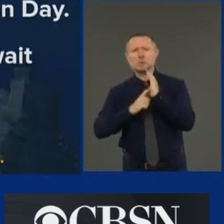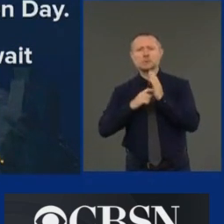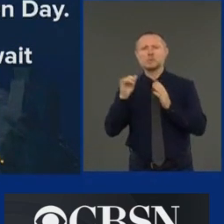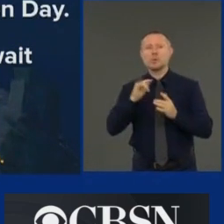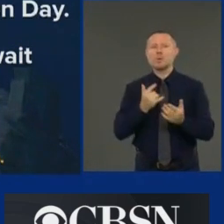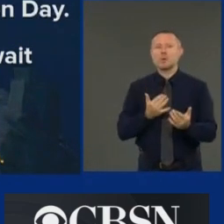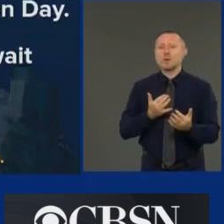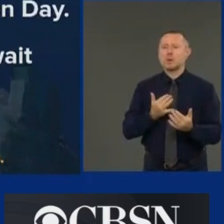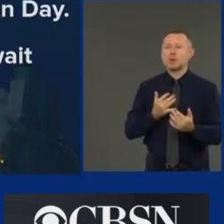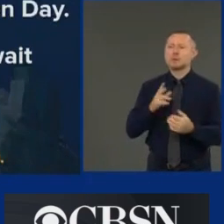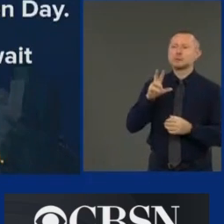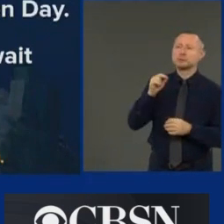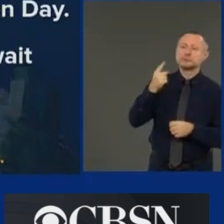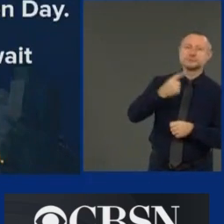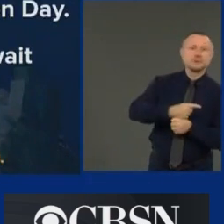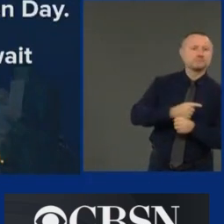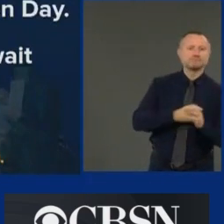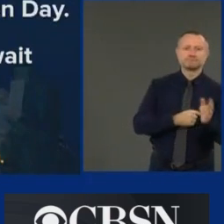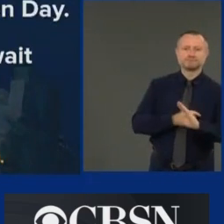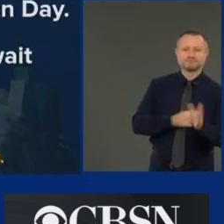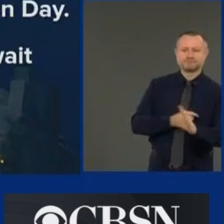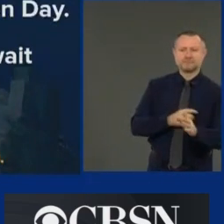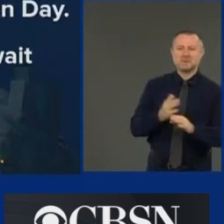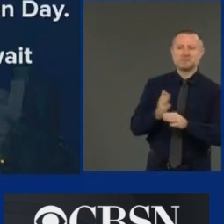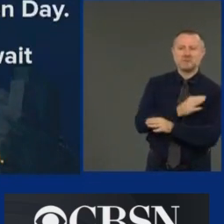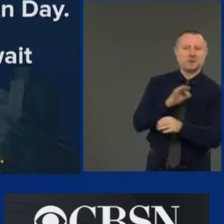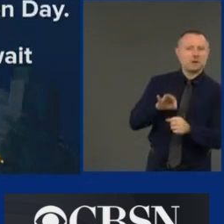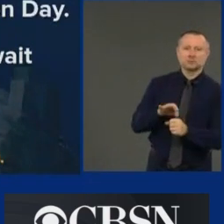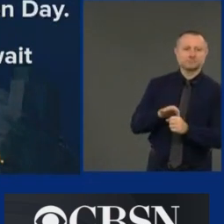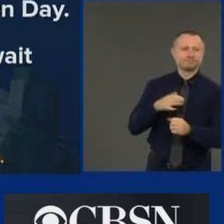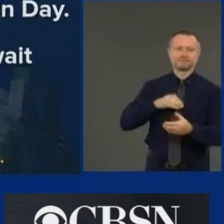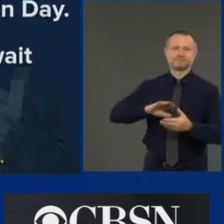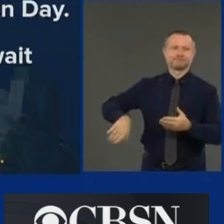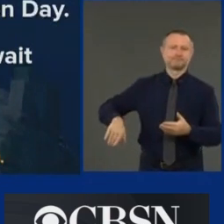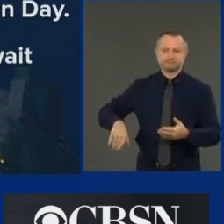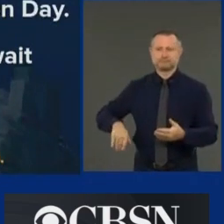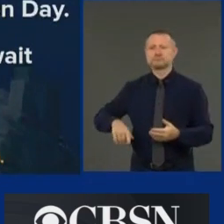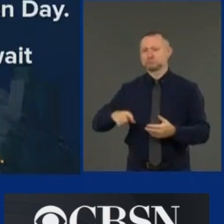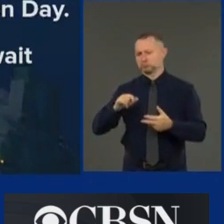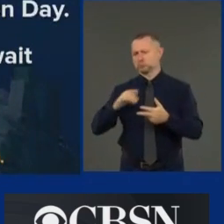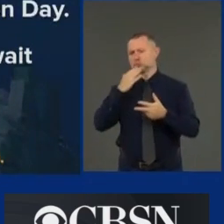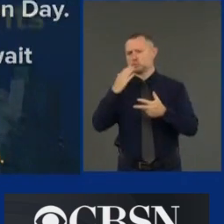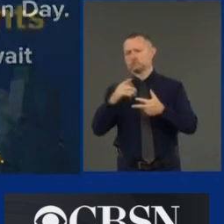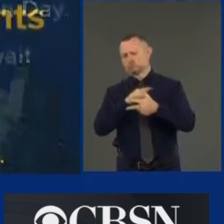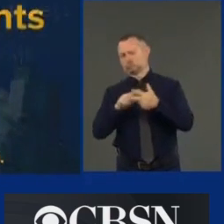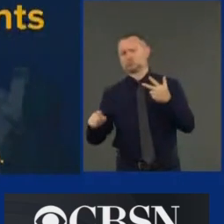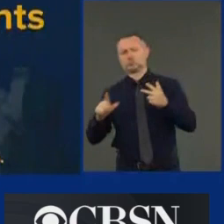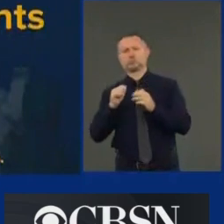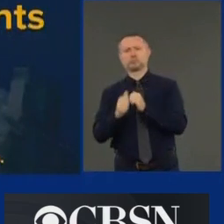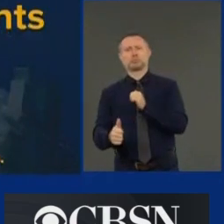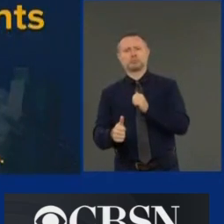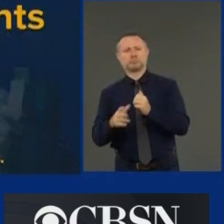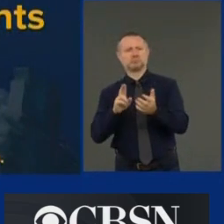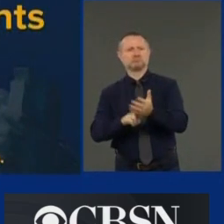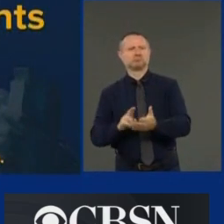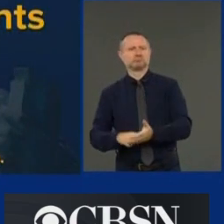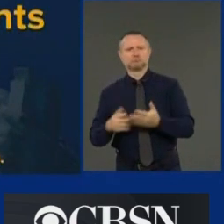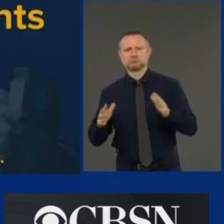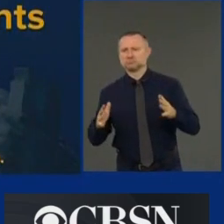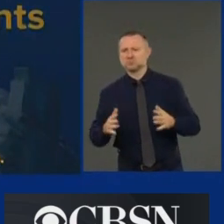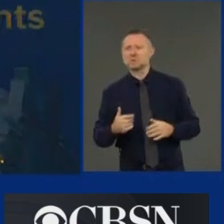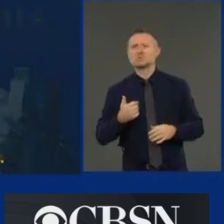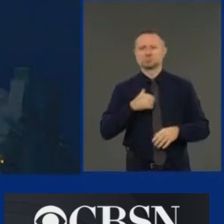ballot. Those were good bills. I signed them. That'll make a difference. We're going to make the system even better. I'm issuing